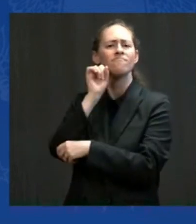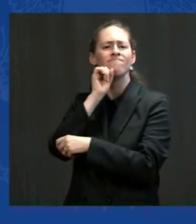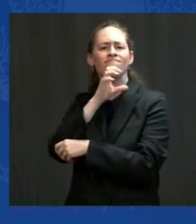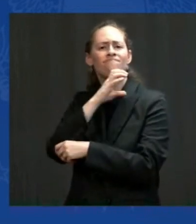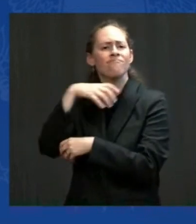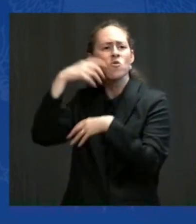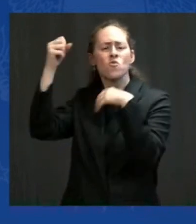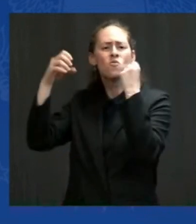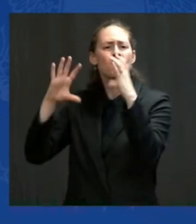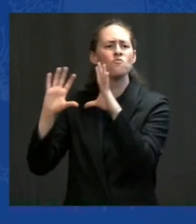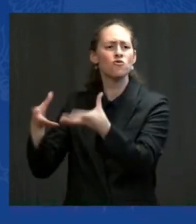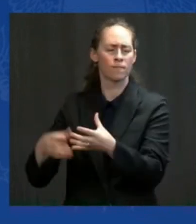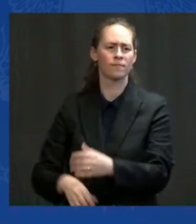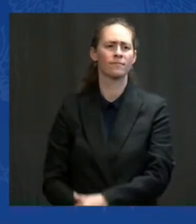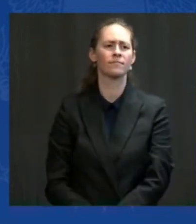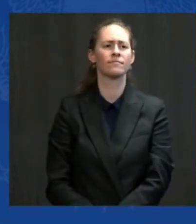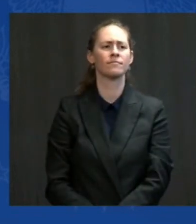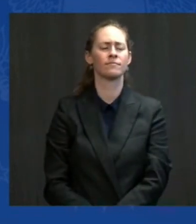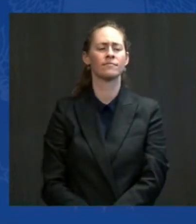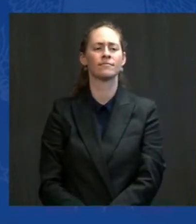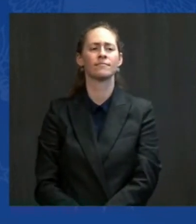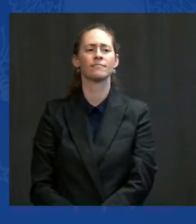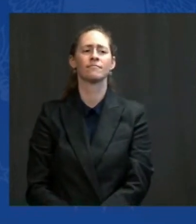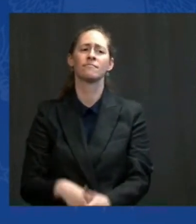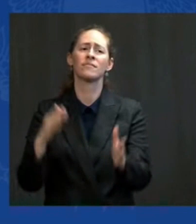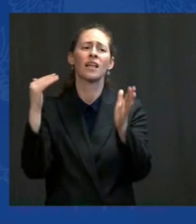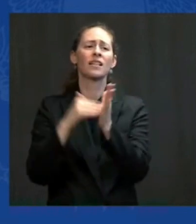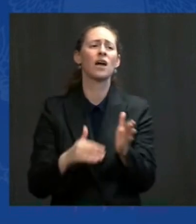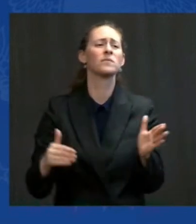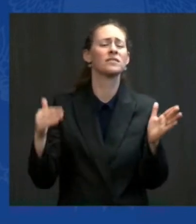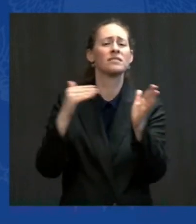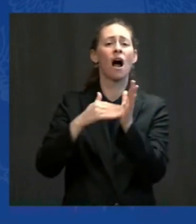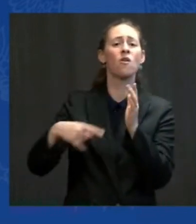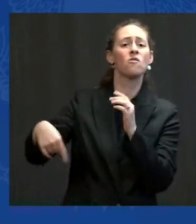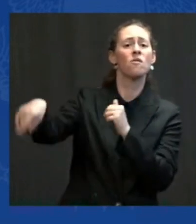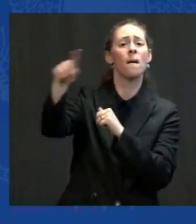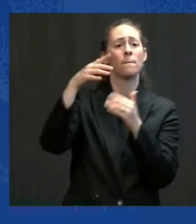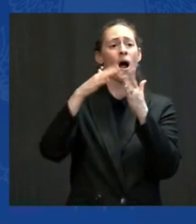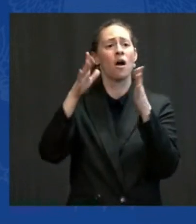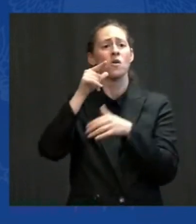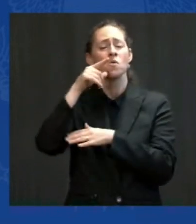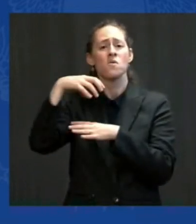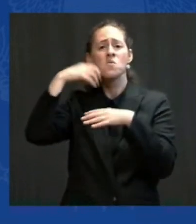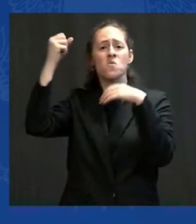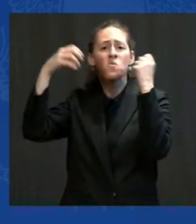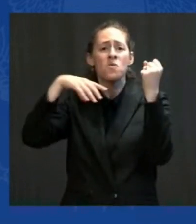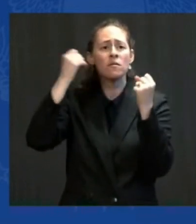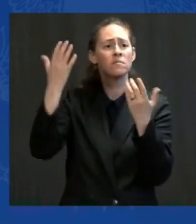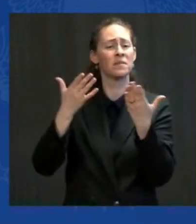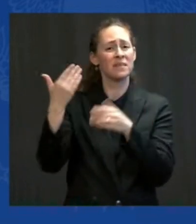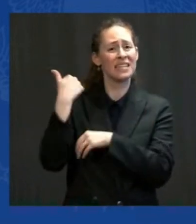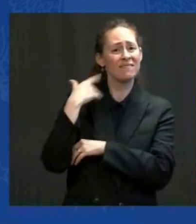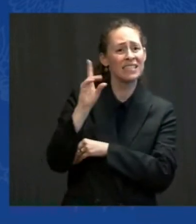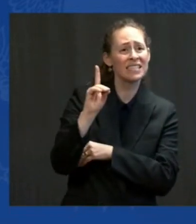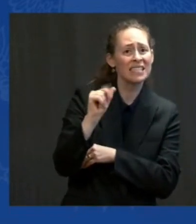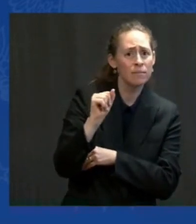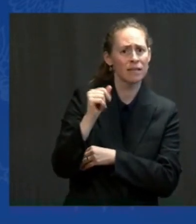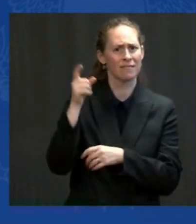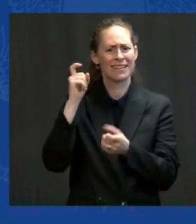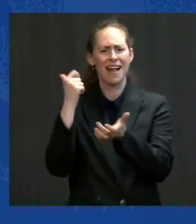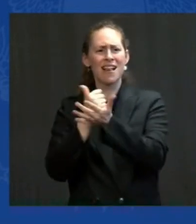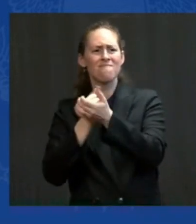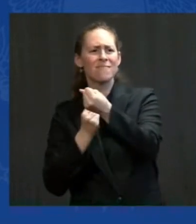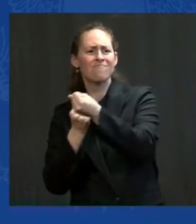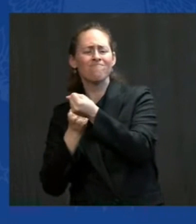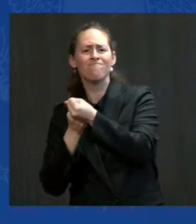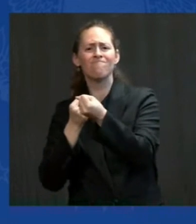thousands of older adults and people with disabilities who need home and community-based care services. They qualify for it